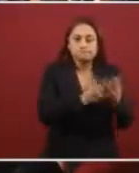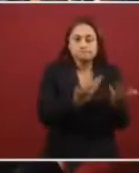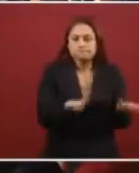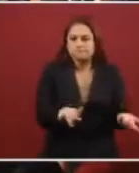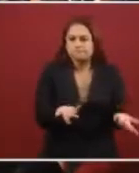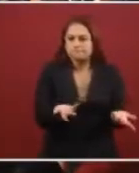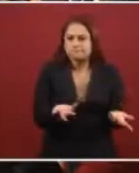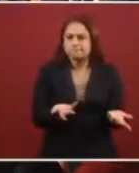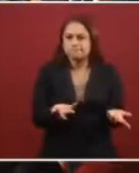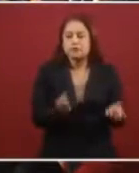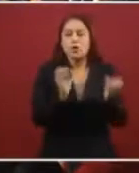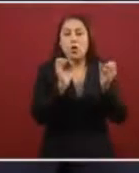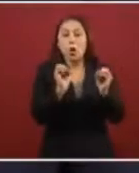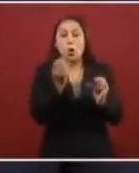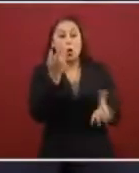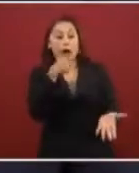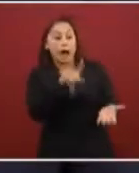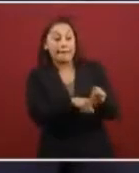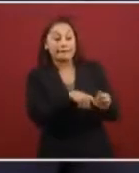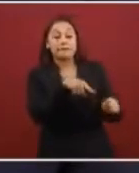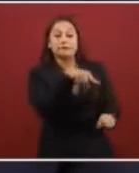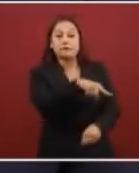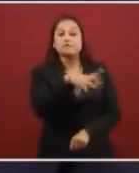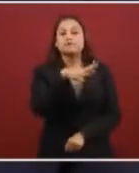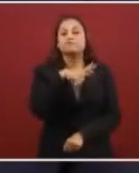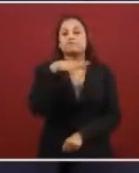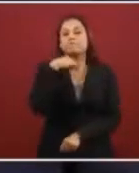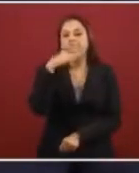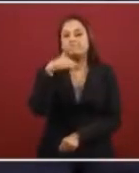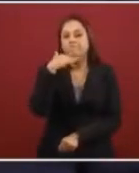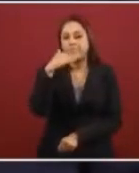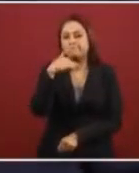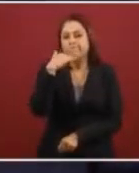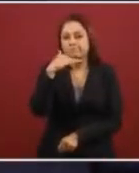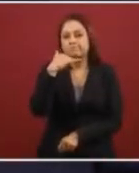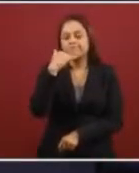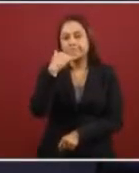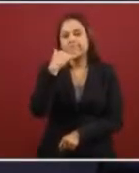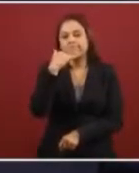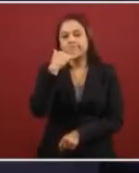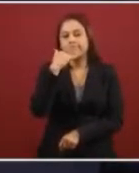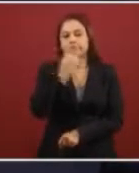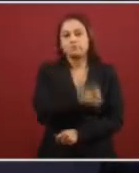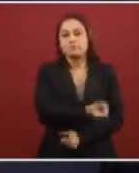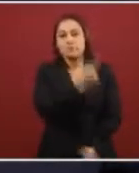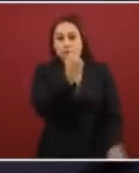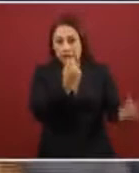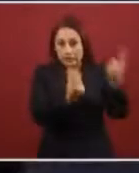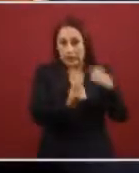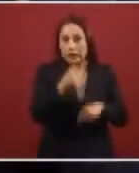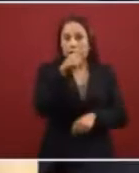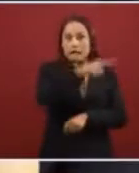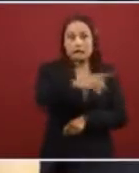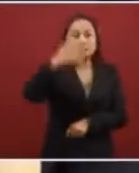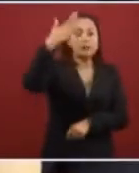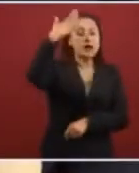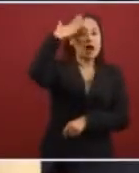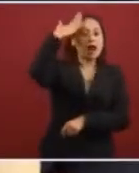por actos de corrupción and or due to acts of corruption líderes leaders con sus